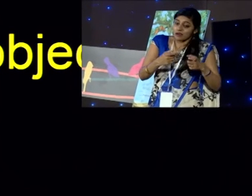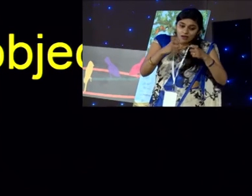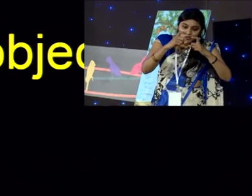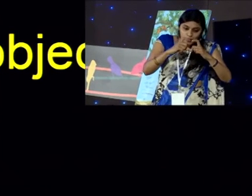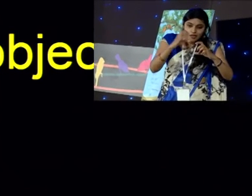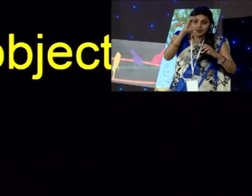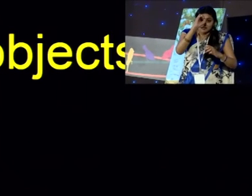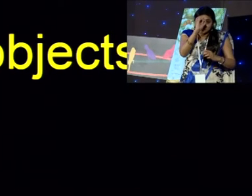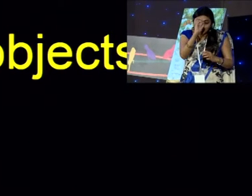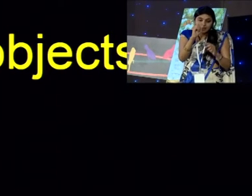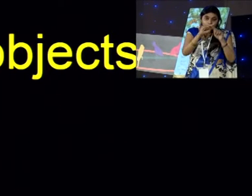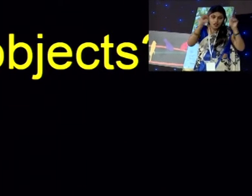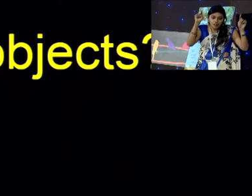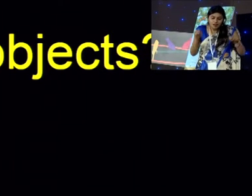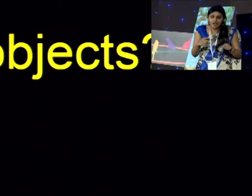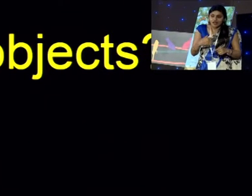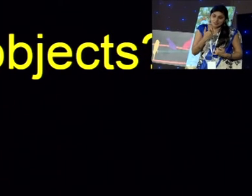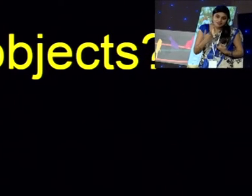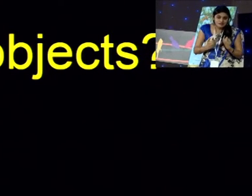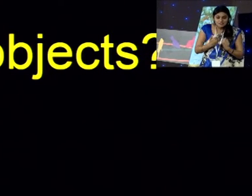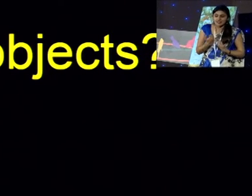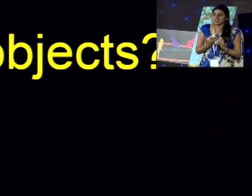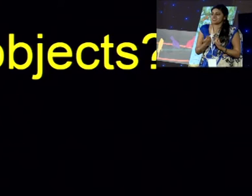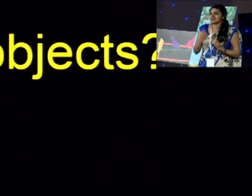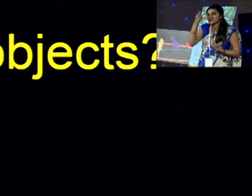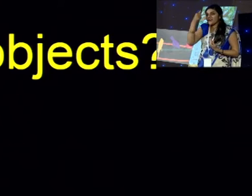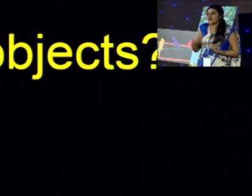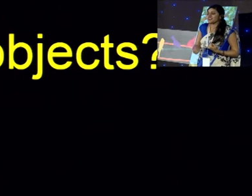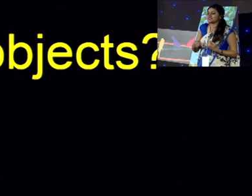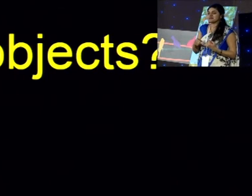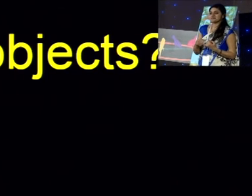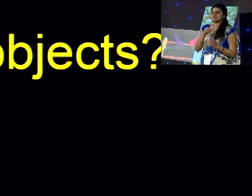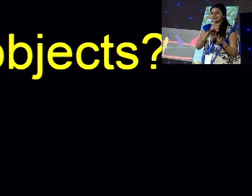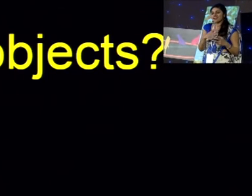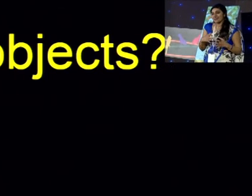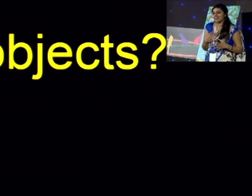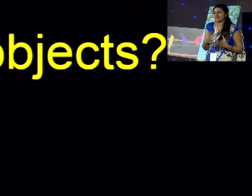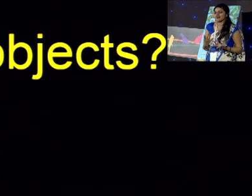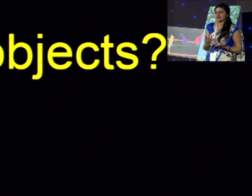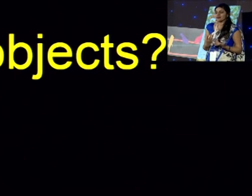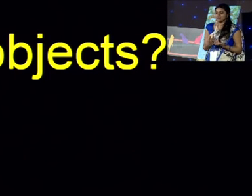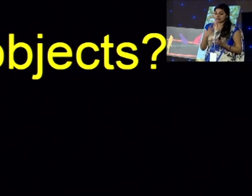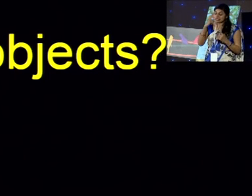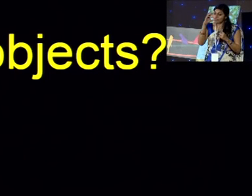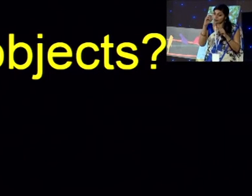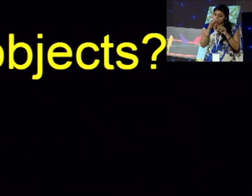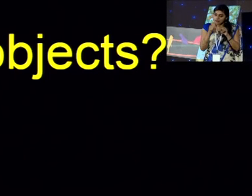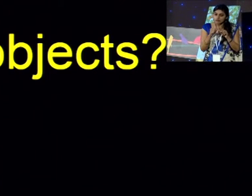study found that if a child looks for more than 70% of the time at the object, not at the